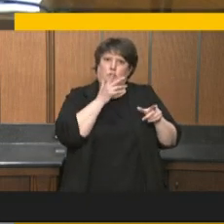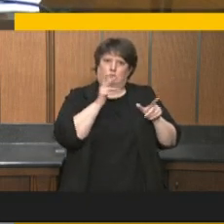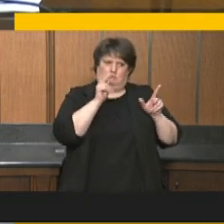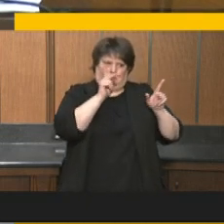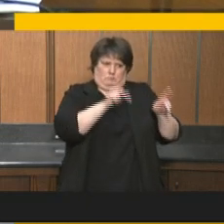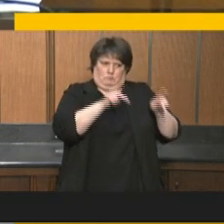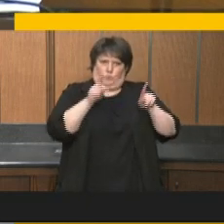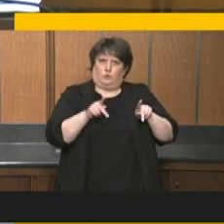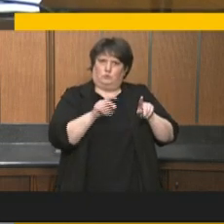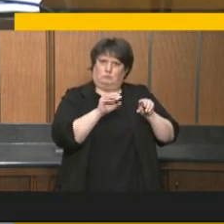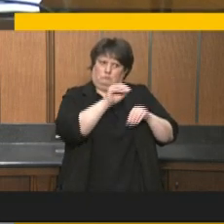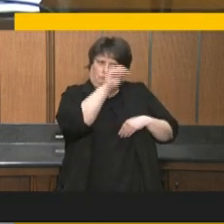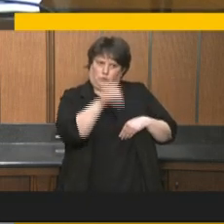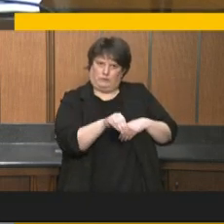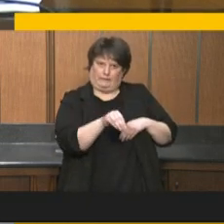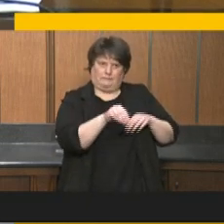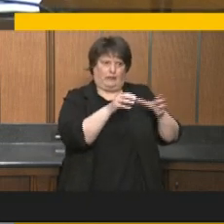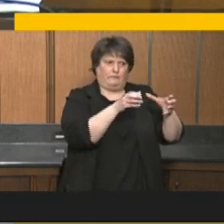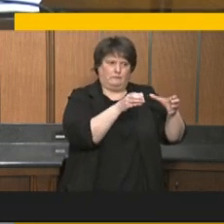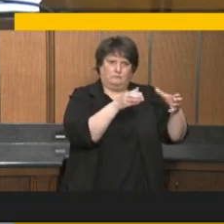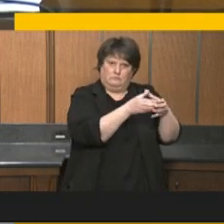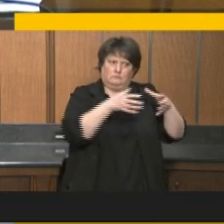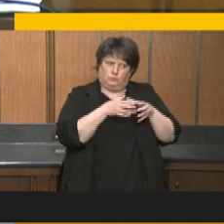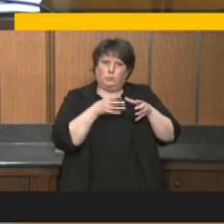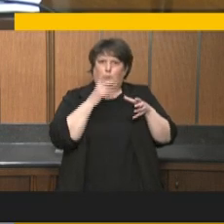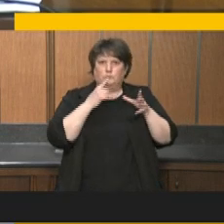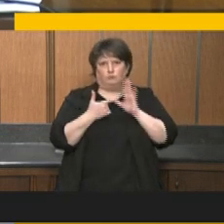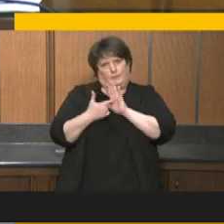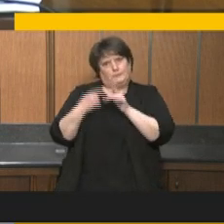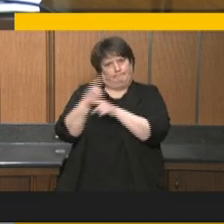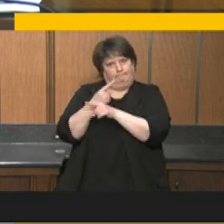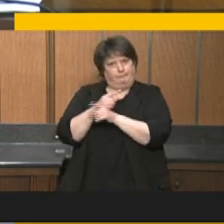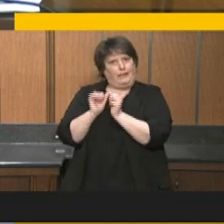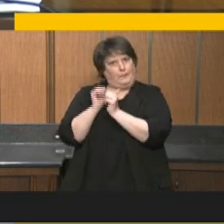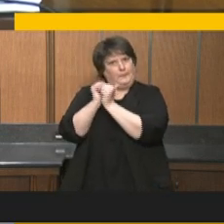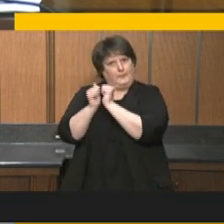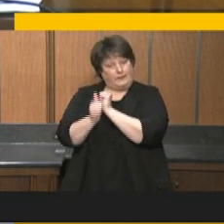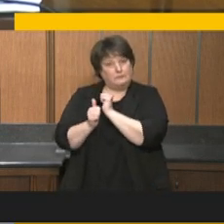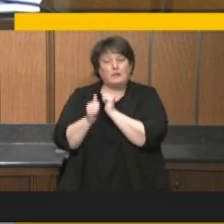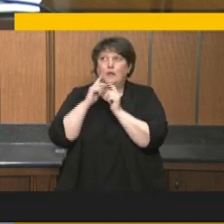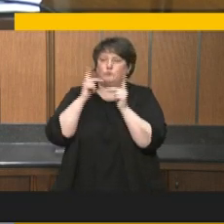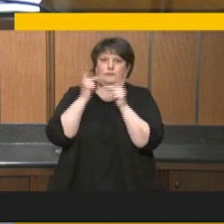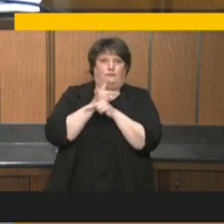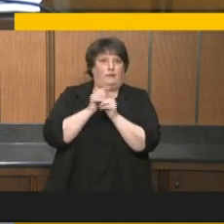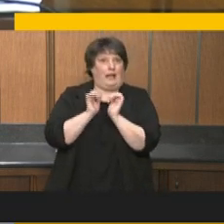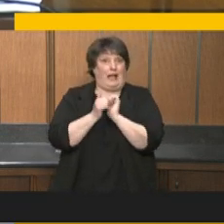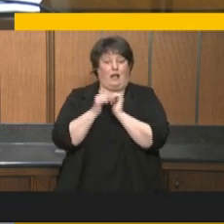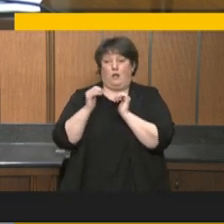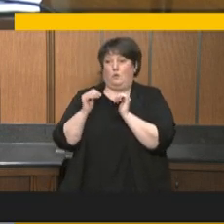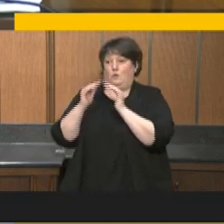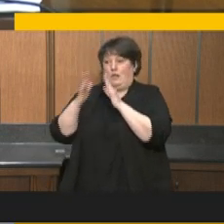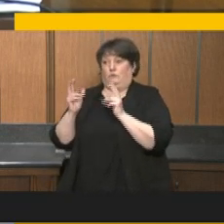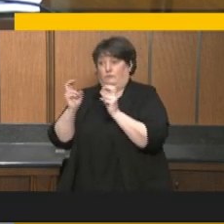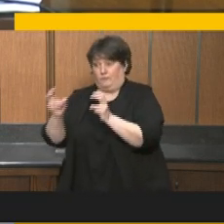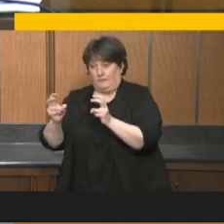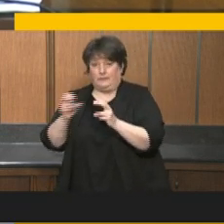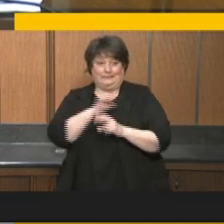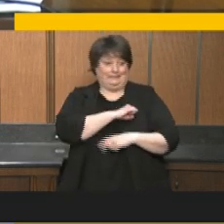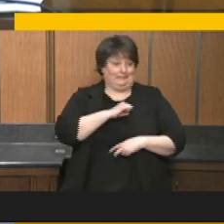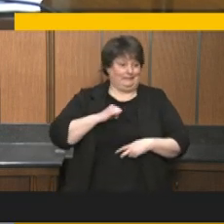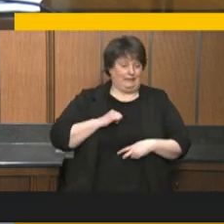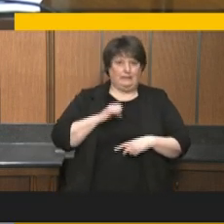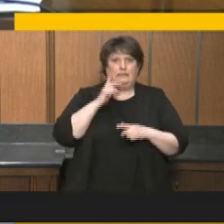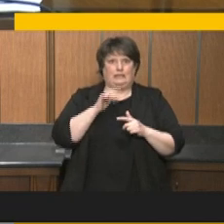reflects the composition of the House. We all saw how quickly the House and the Senate can react to the extraordinary situations by